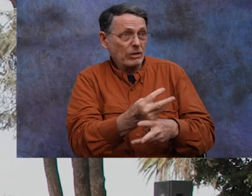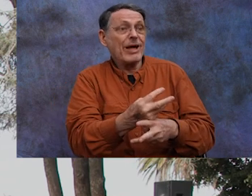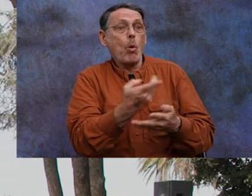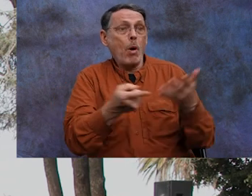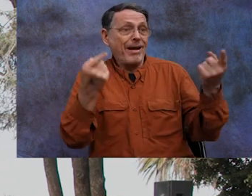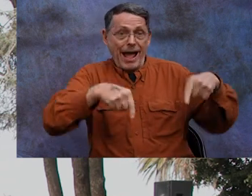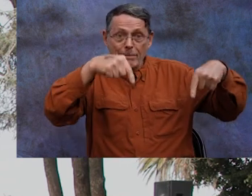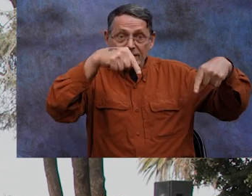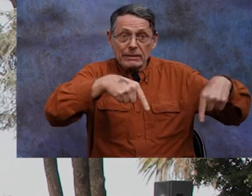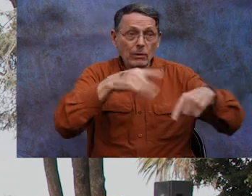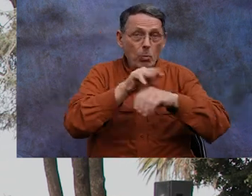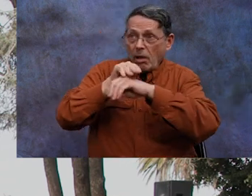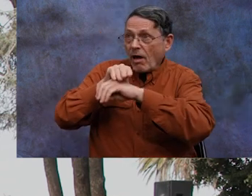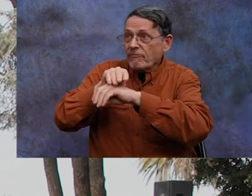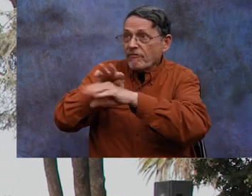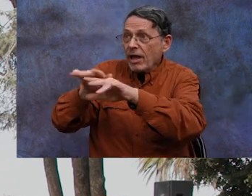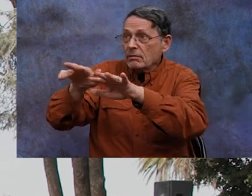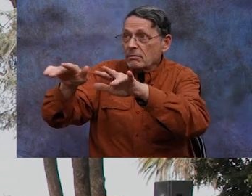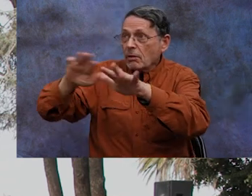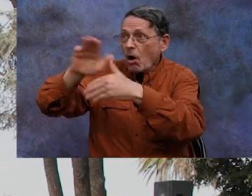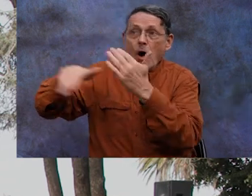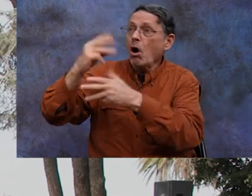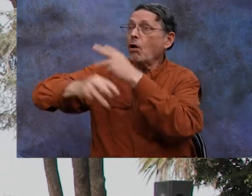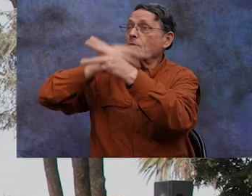worlds. So mote it be.